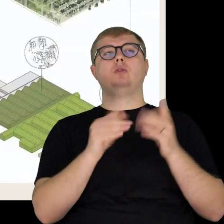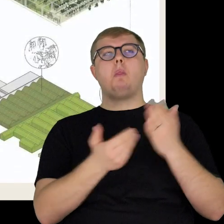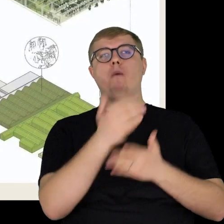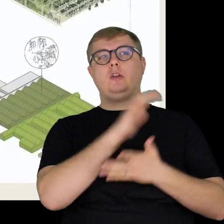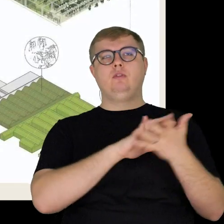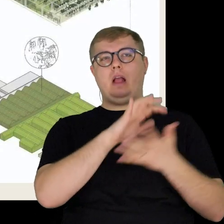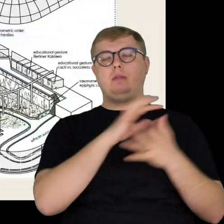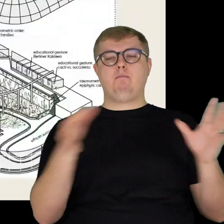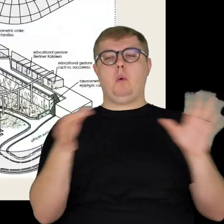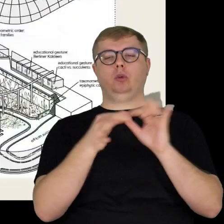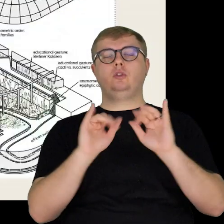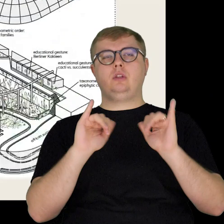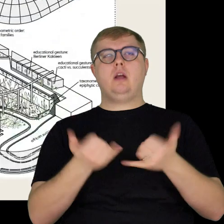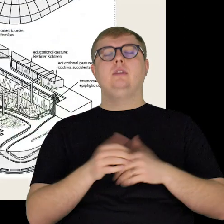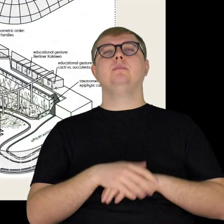which,